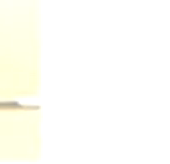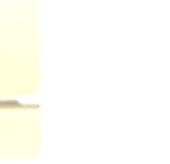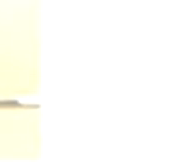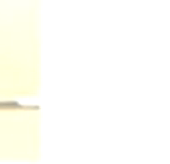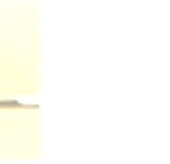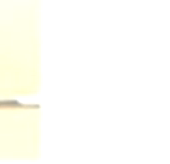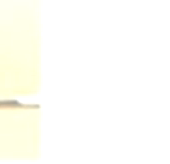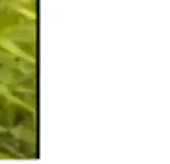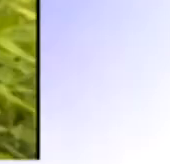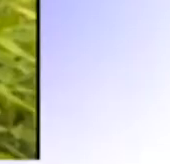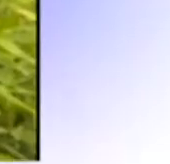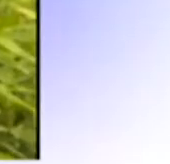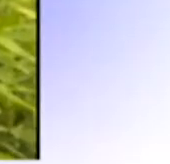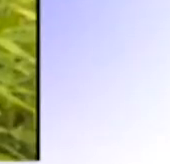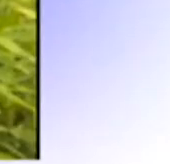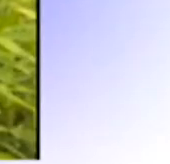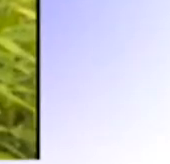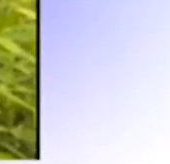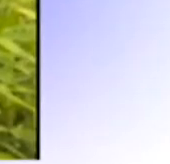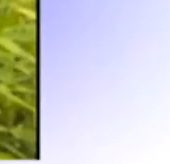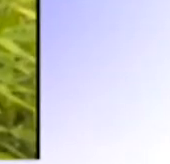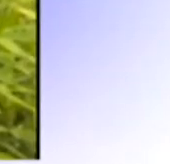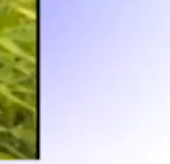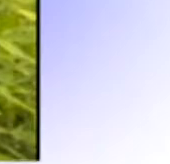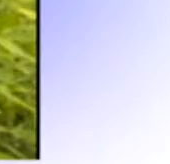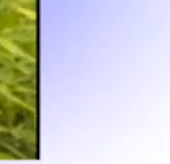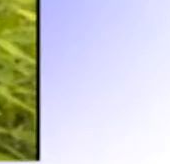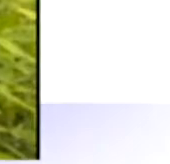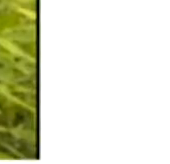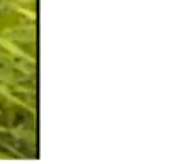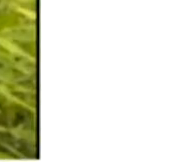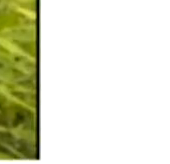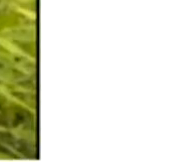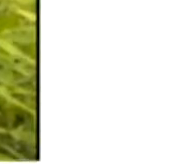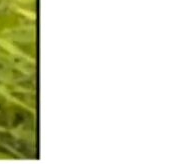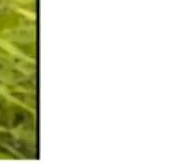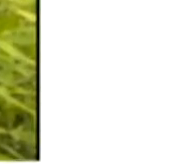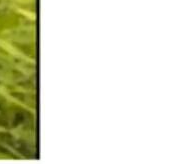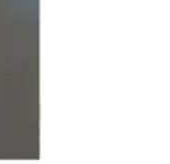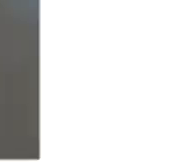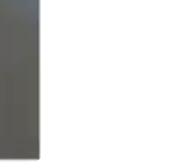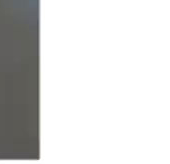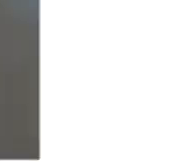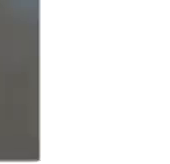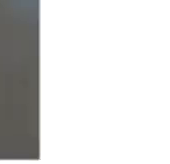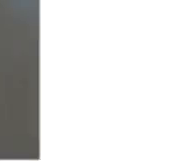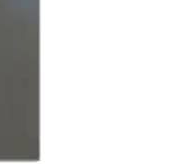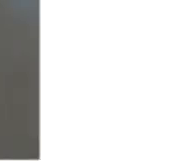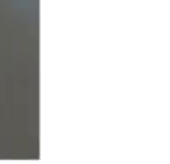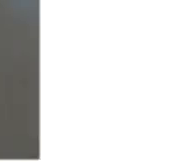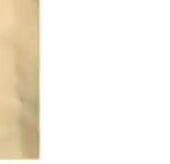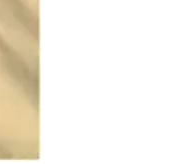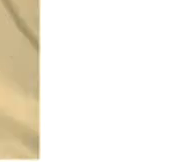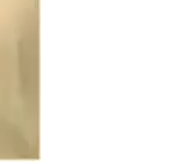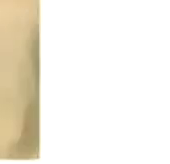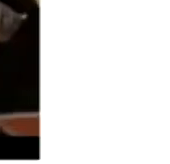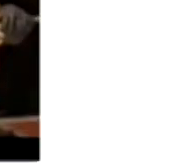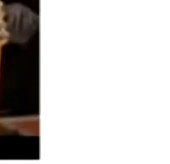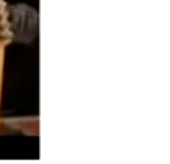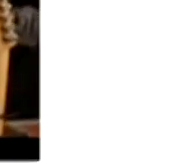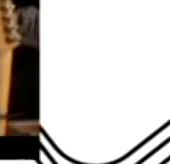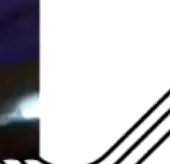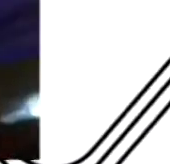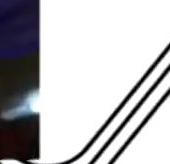the latest tech news, challenges and remarkable stories of individuals with disabilities. And you have a say. Our